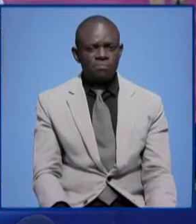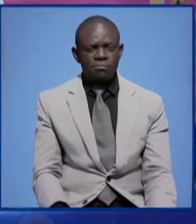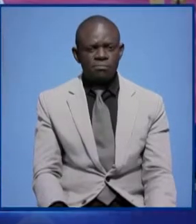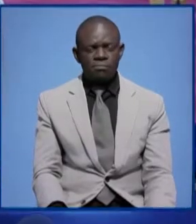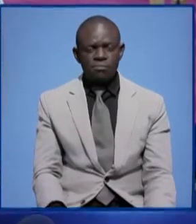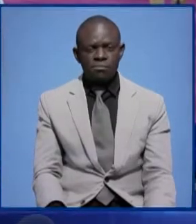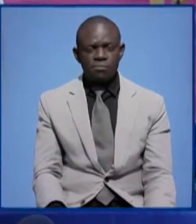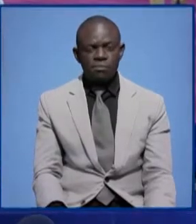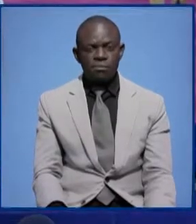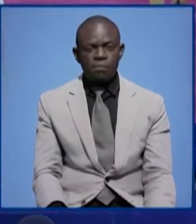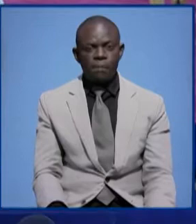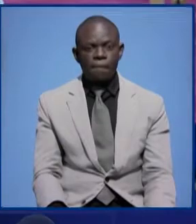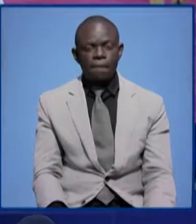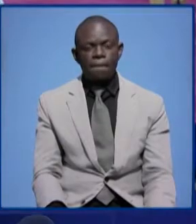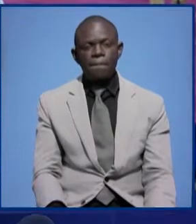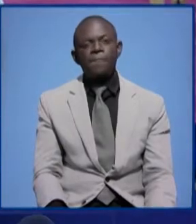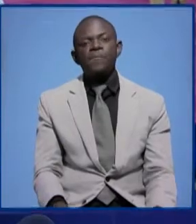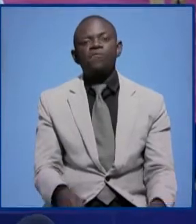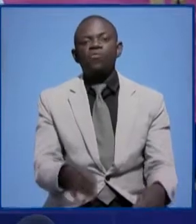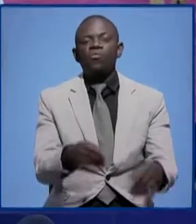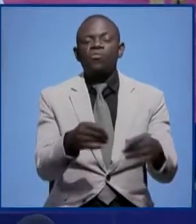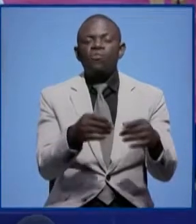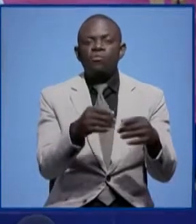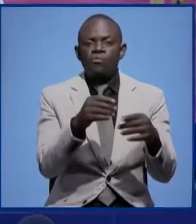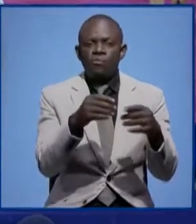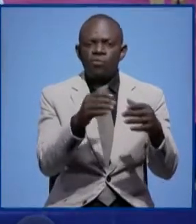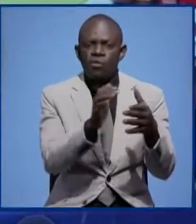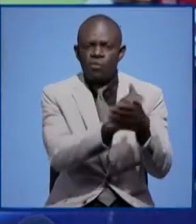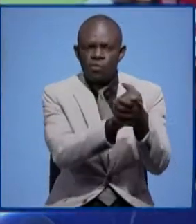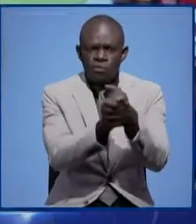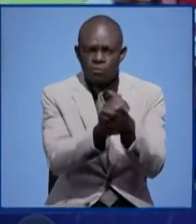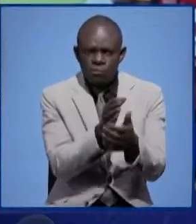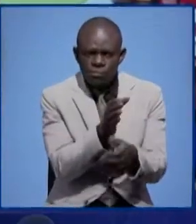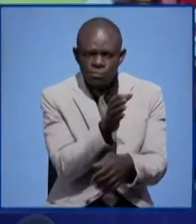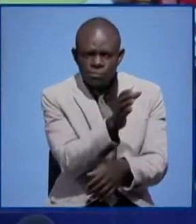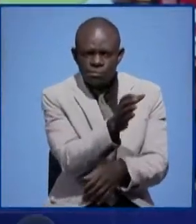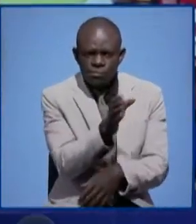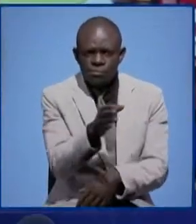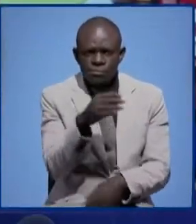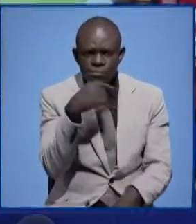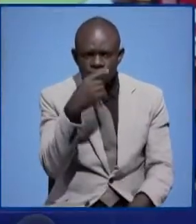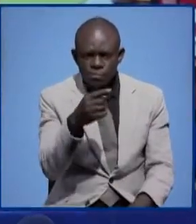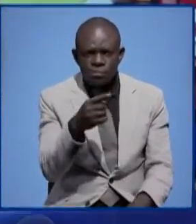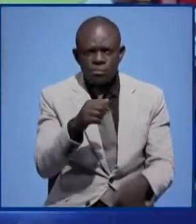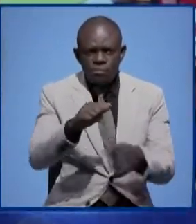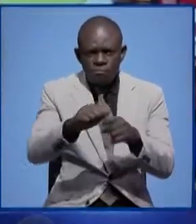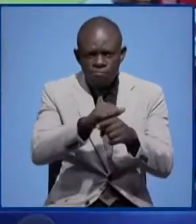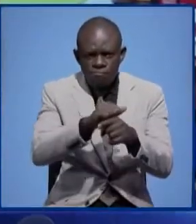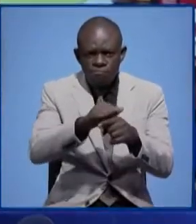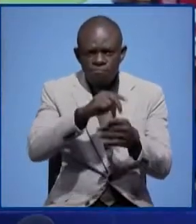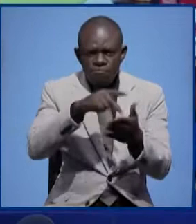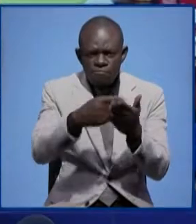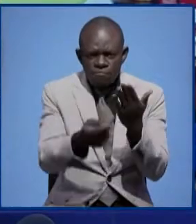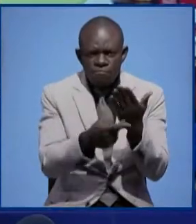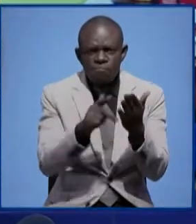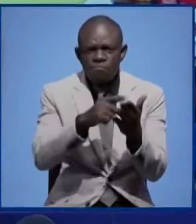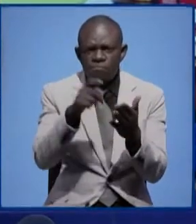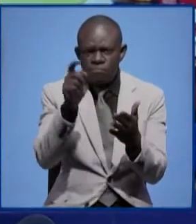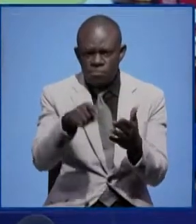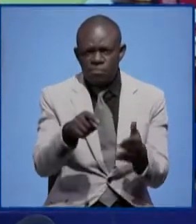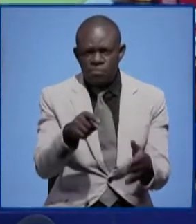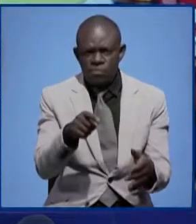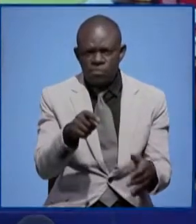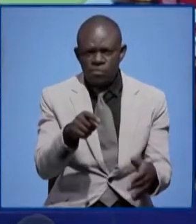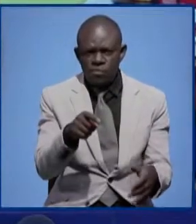And stakeholders in the cooperative sector says that there is need for training programs for such groups, as the case was during the time of former President